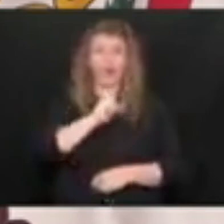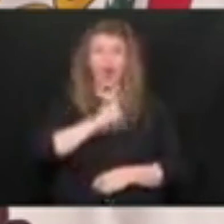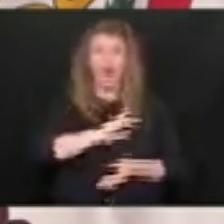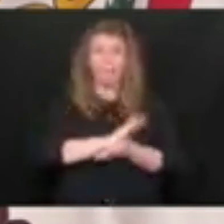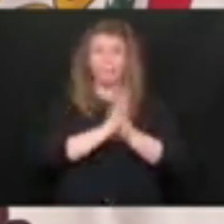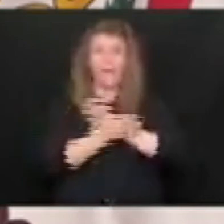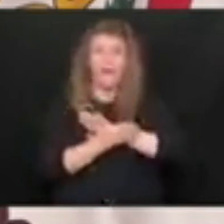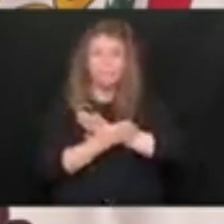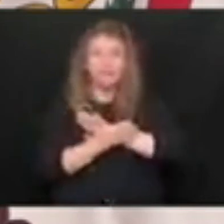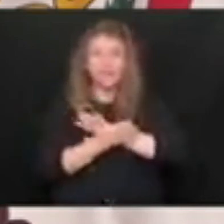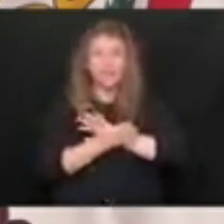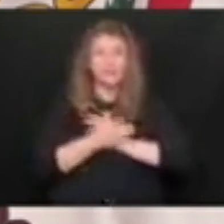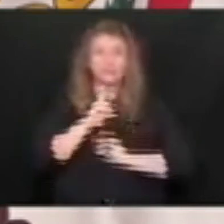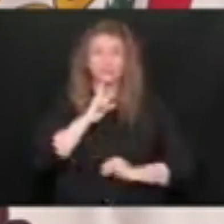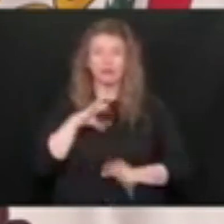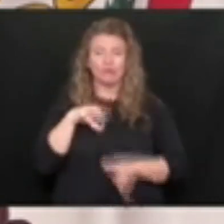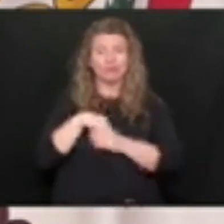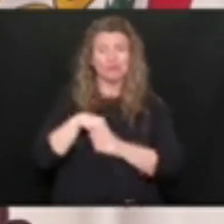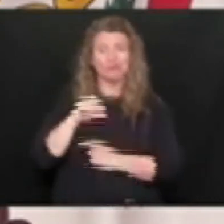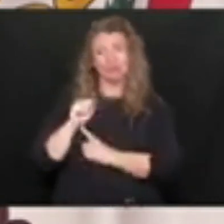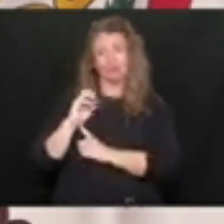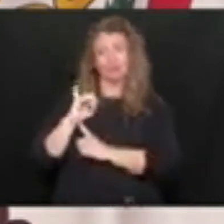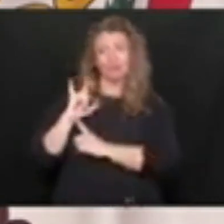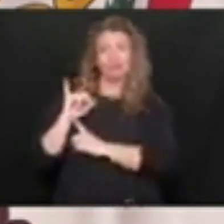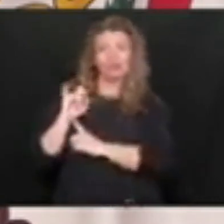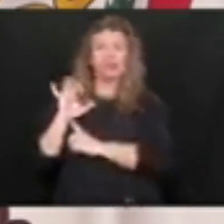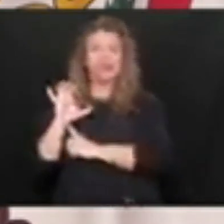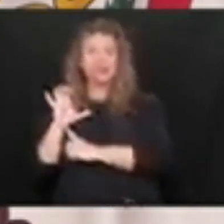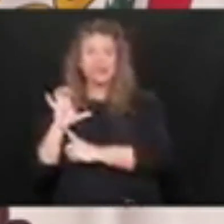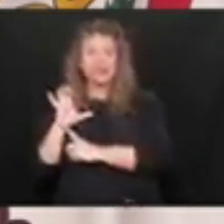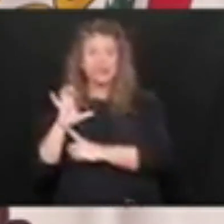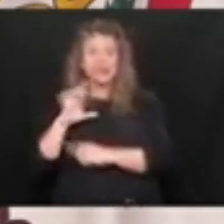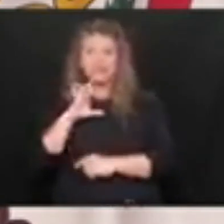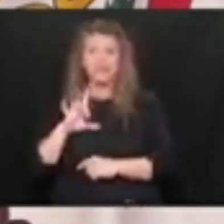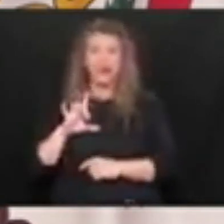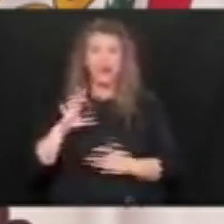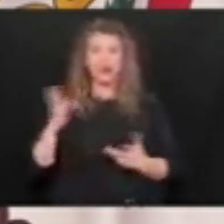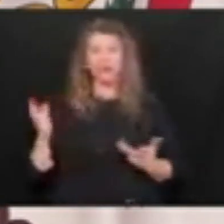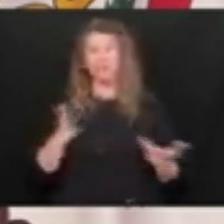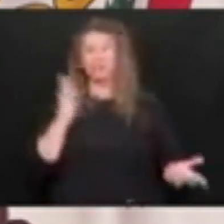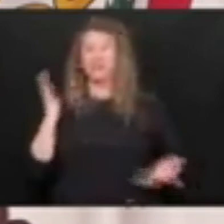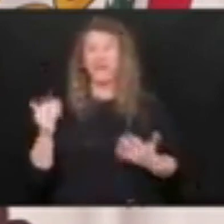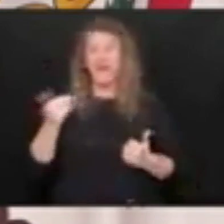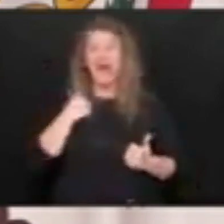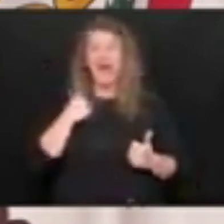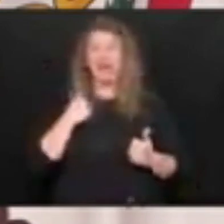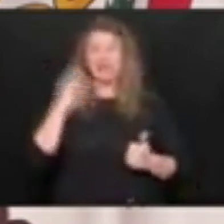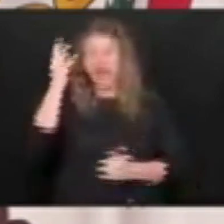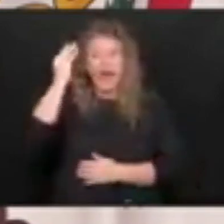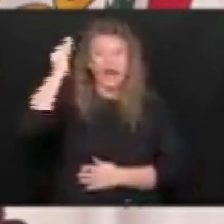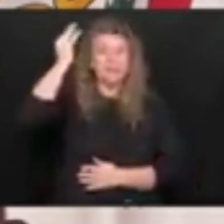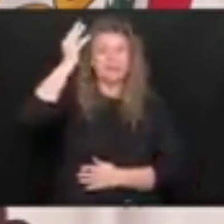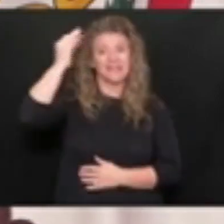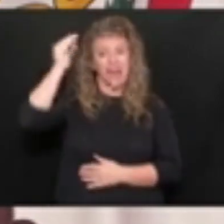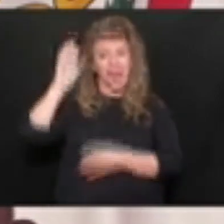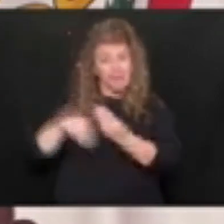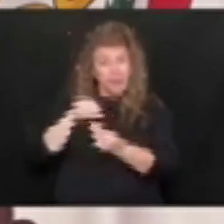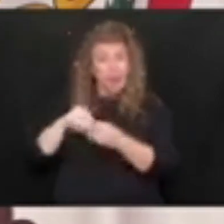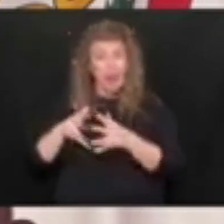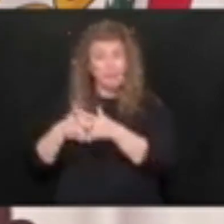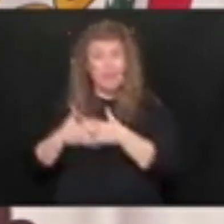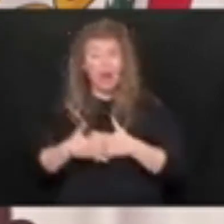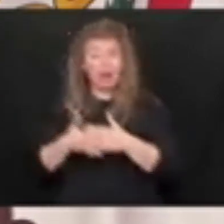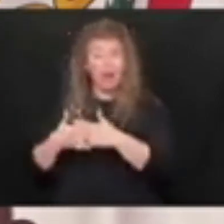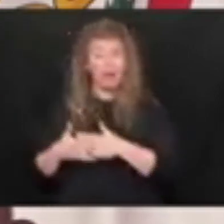so socialistic and so having such thoughts in America that